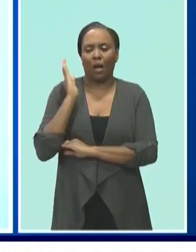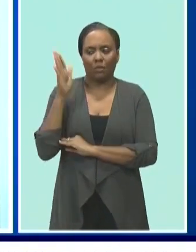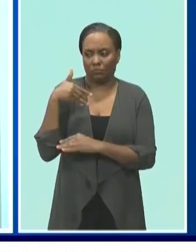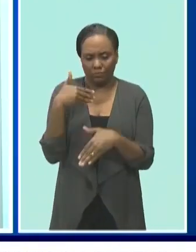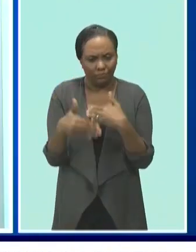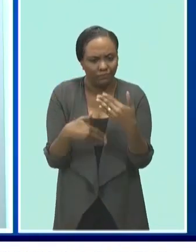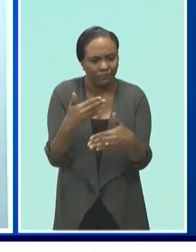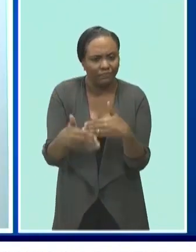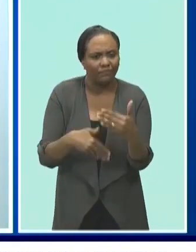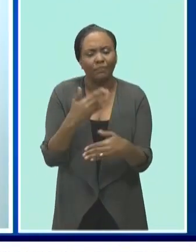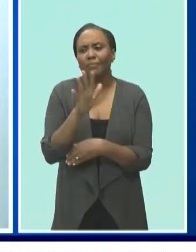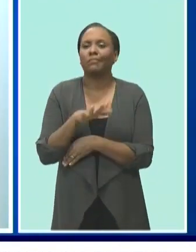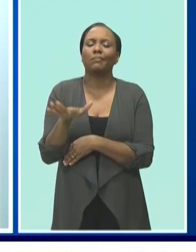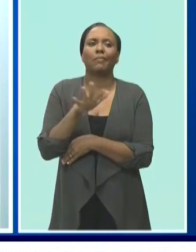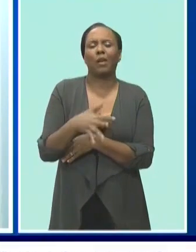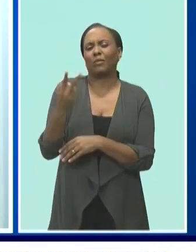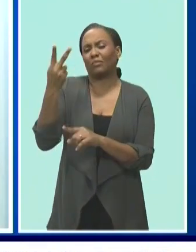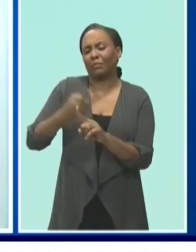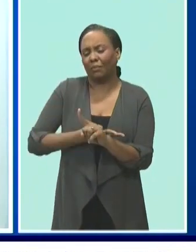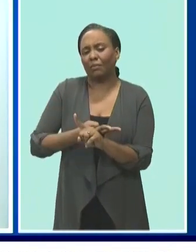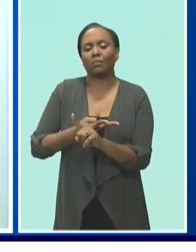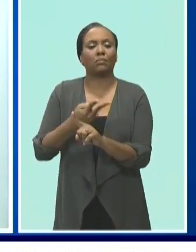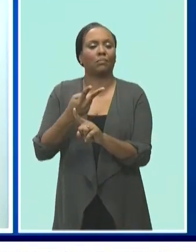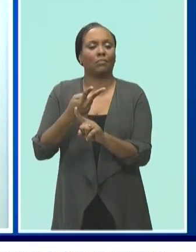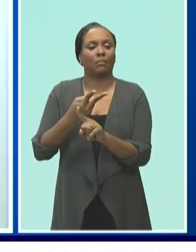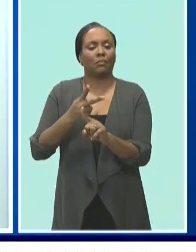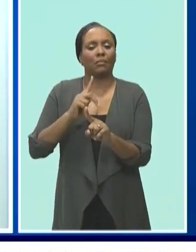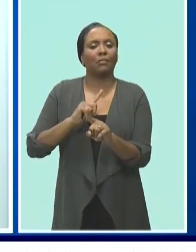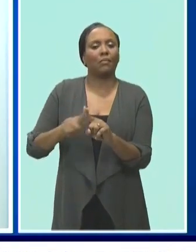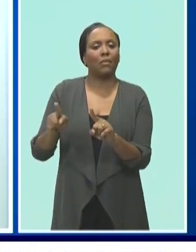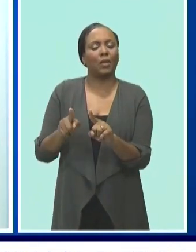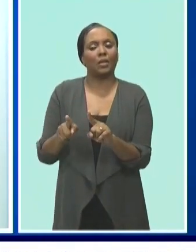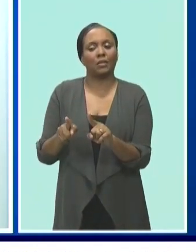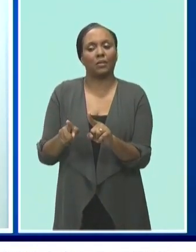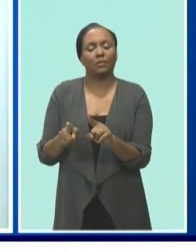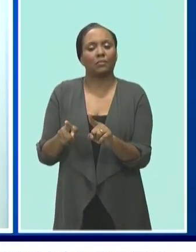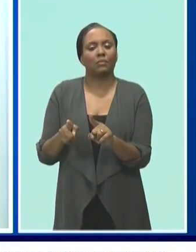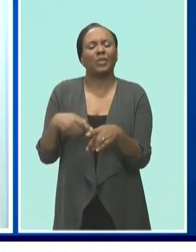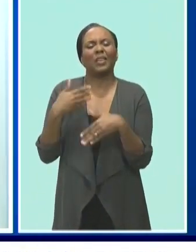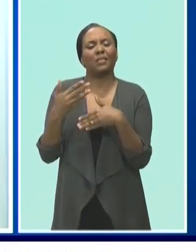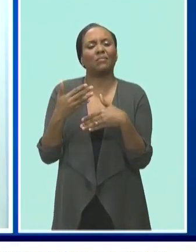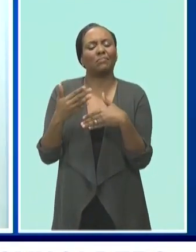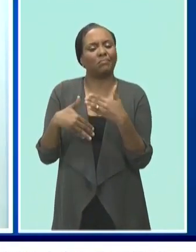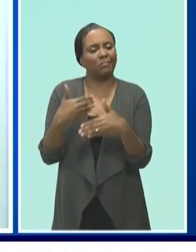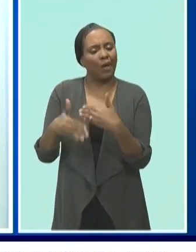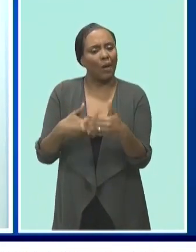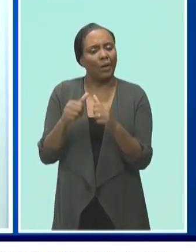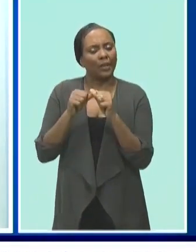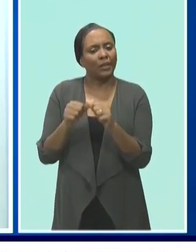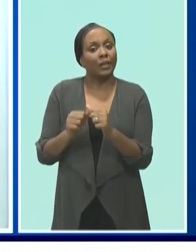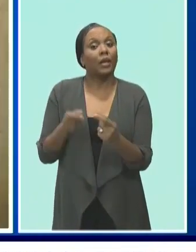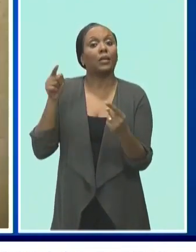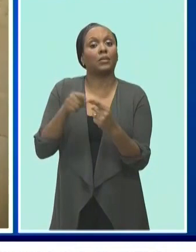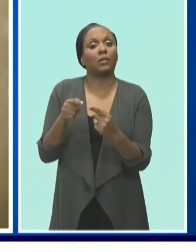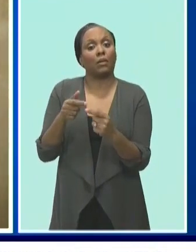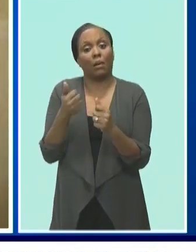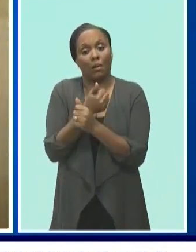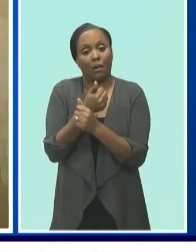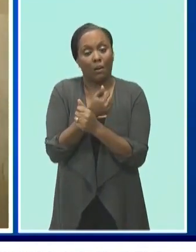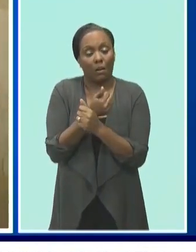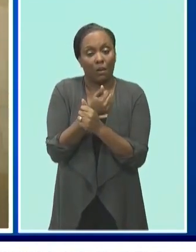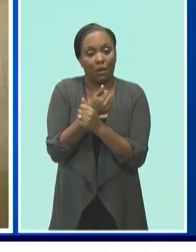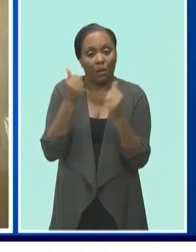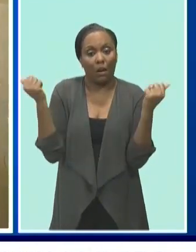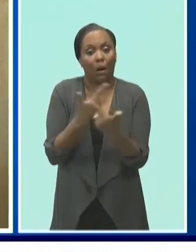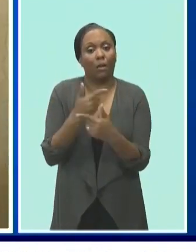process for at least 2 months, but we'll stay as long as it's necessary to complete the payouts to everybody. Minister in